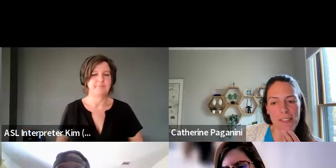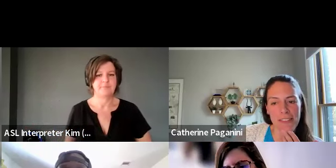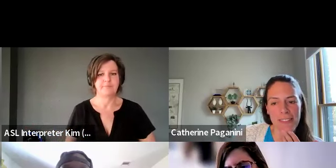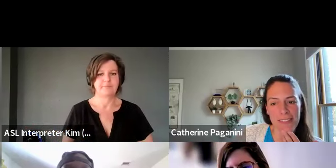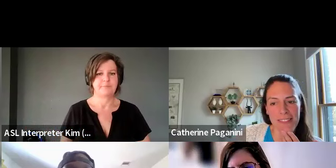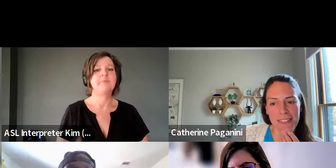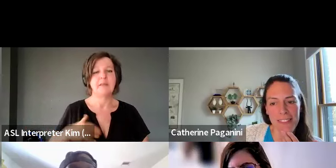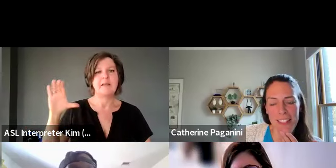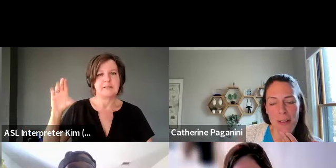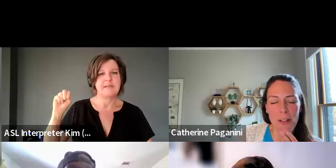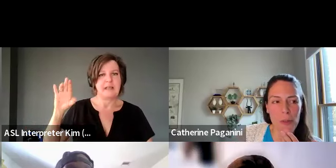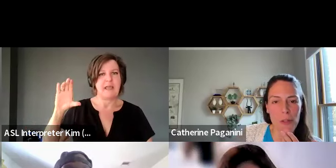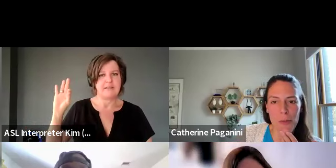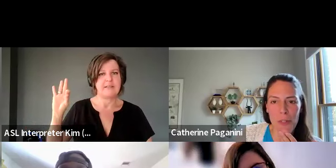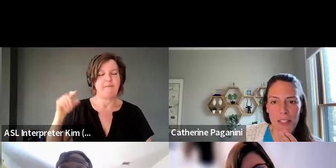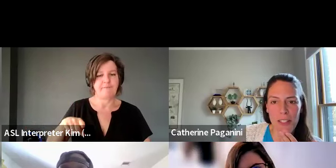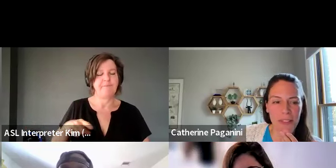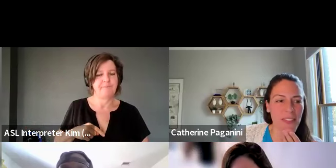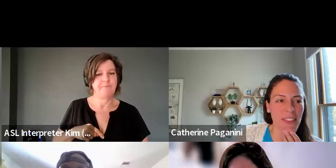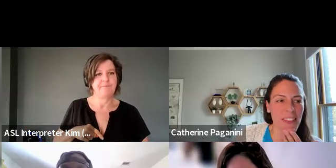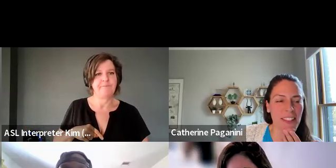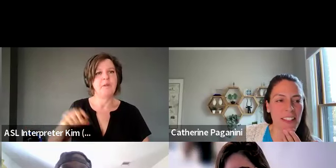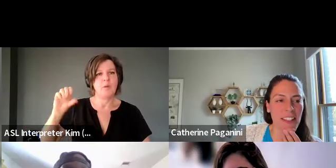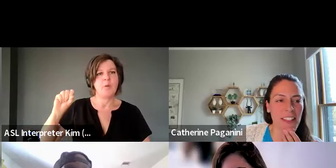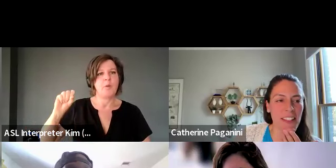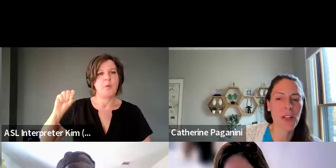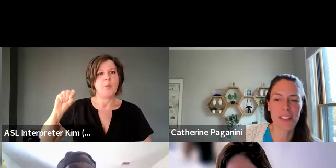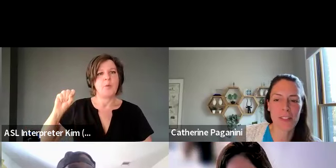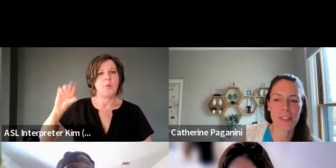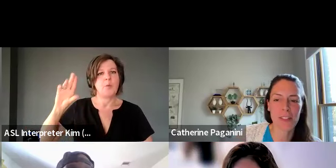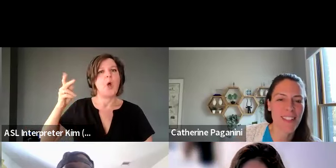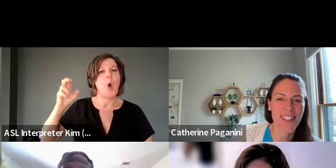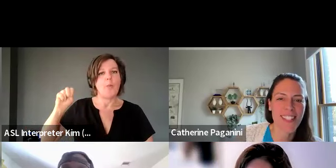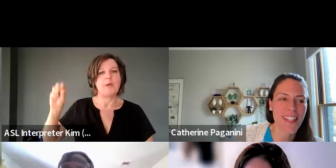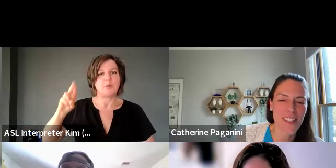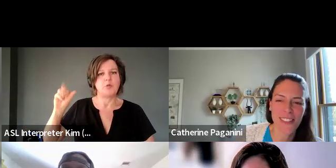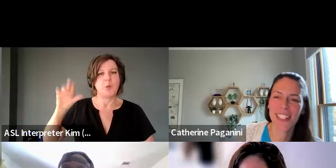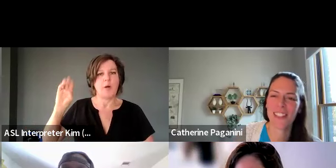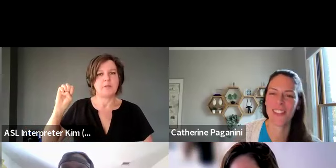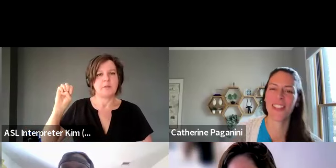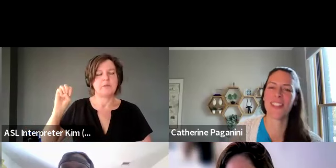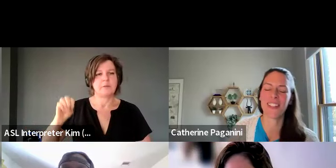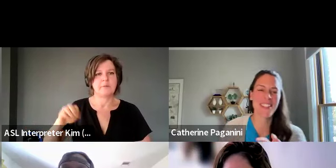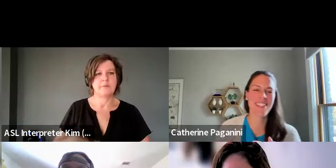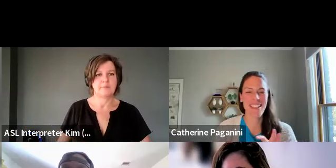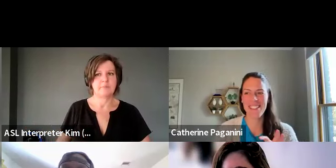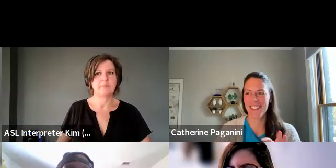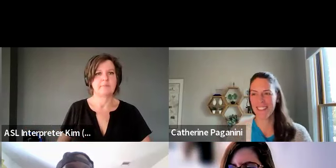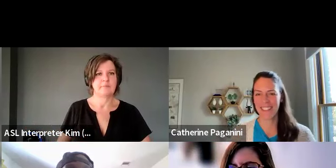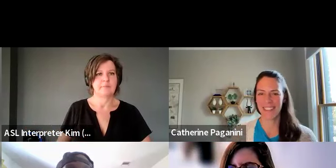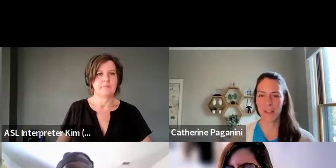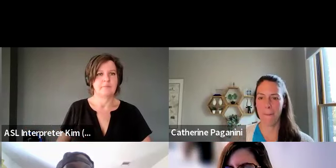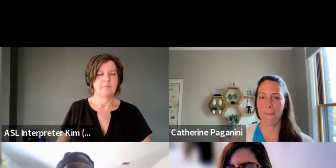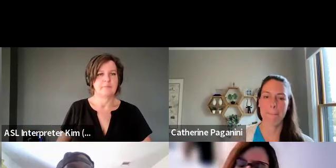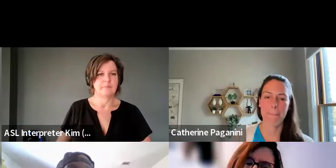It's the CNCF. It's an open source project. And right. I'm responding to the Slack channel. And I think as a team,